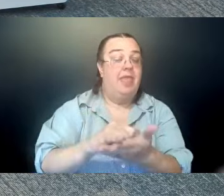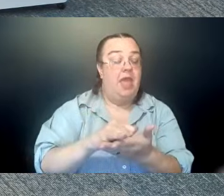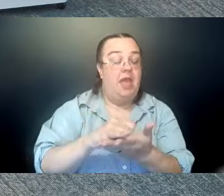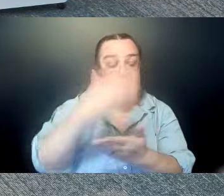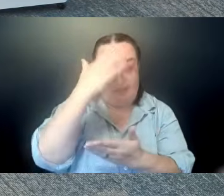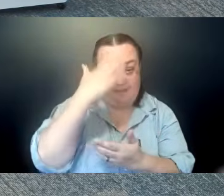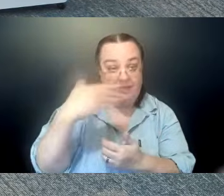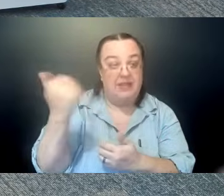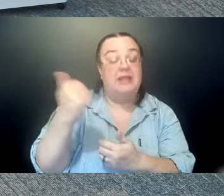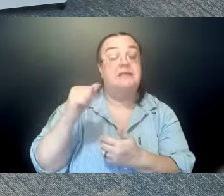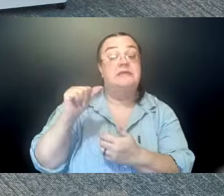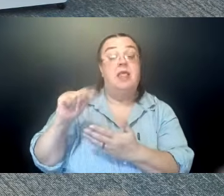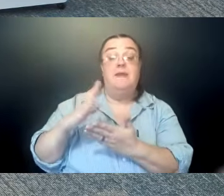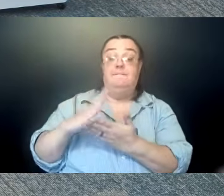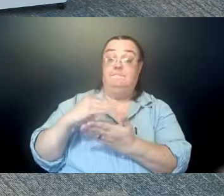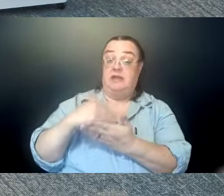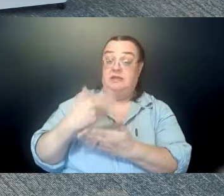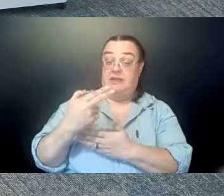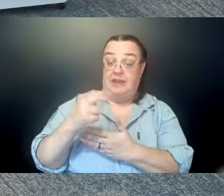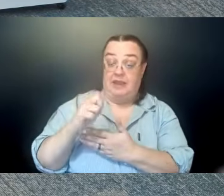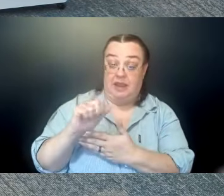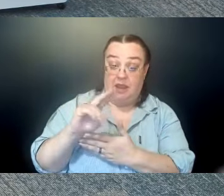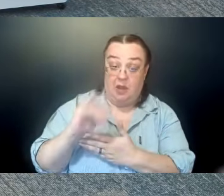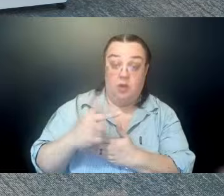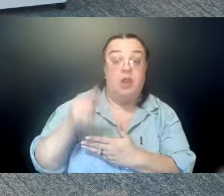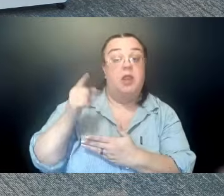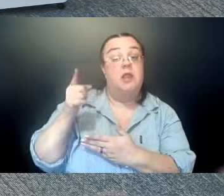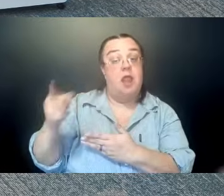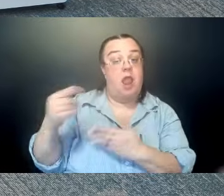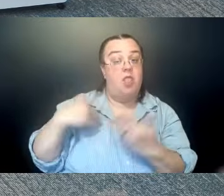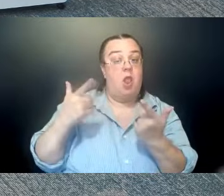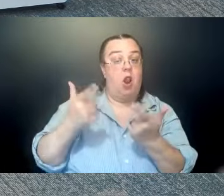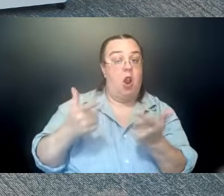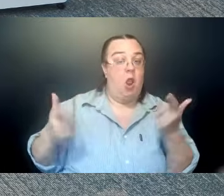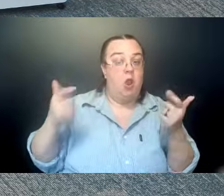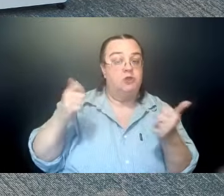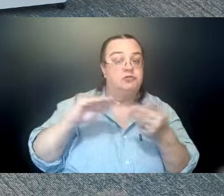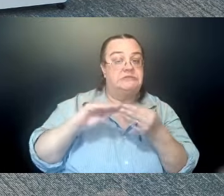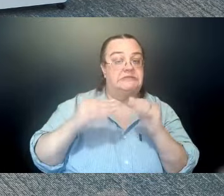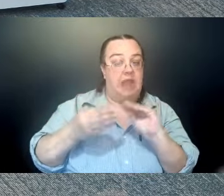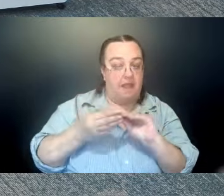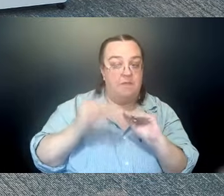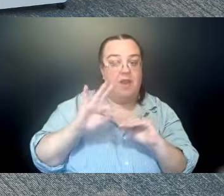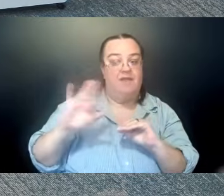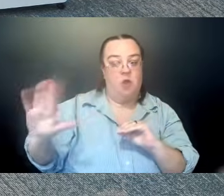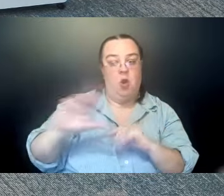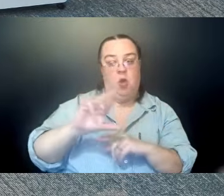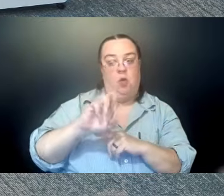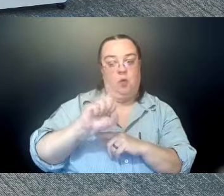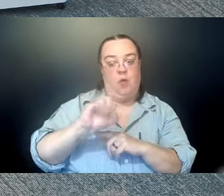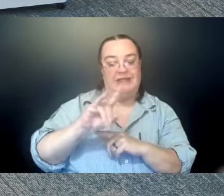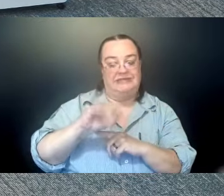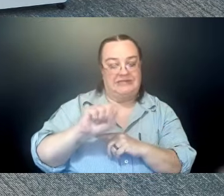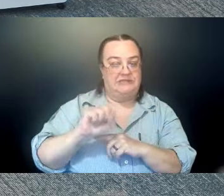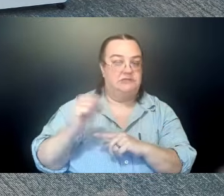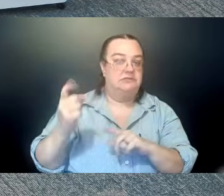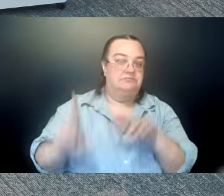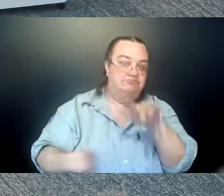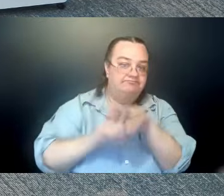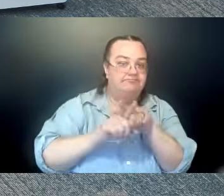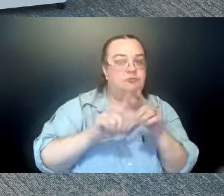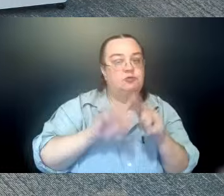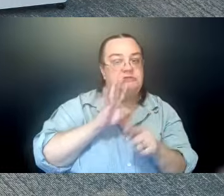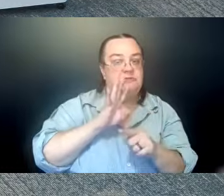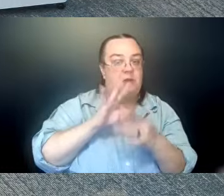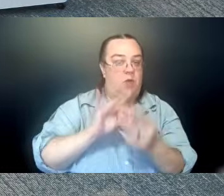the budget hearing, she had the largest number of residents turn out to speak in reference to this matter.